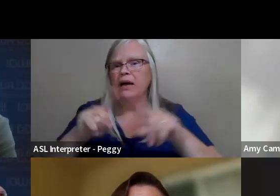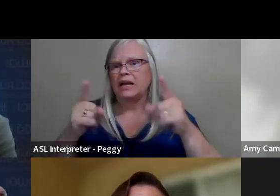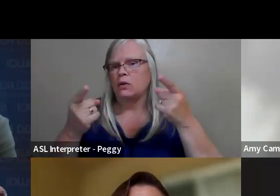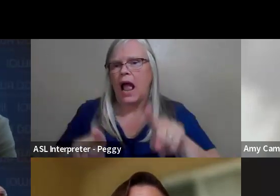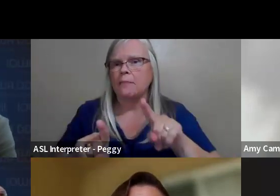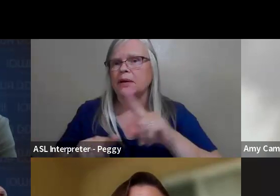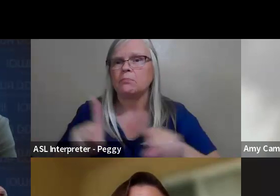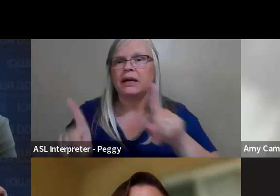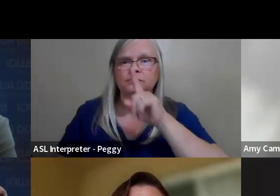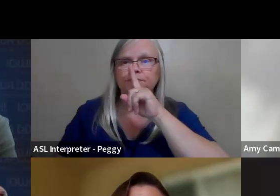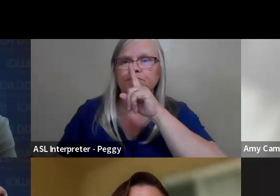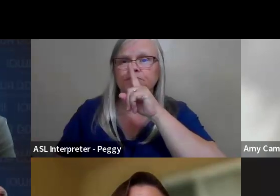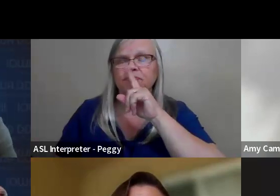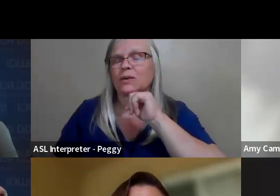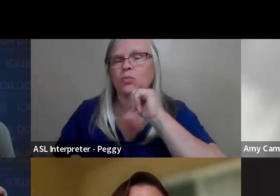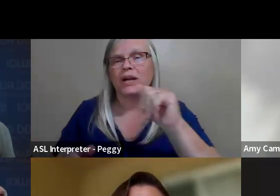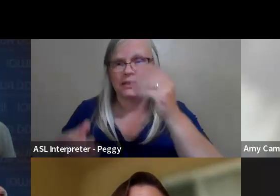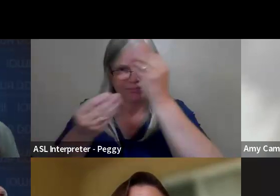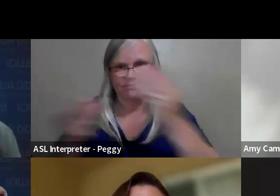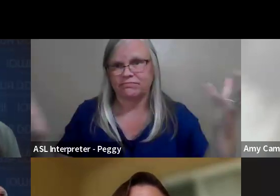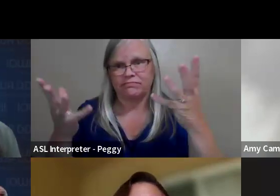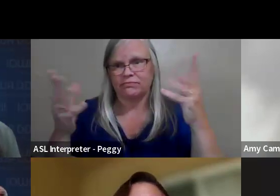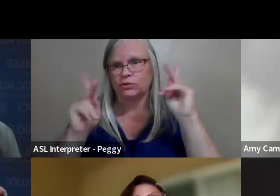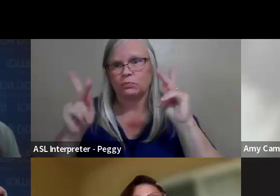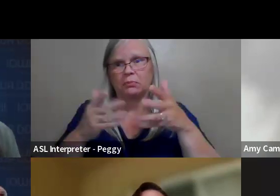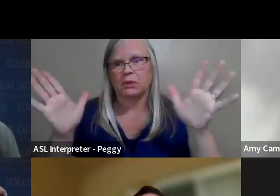wasn't very well publicized.